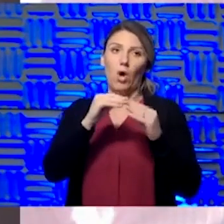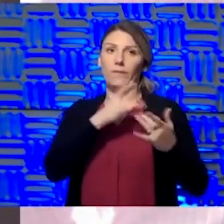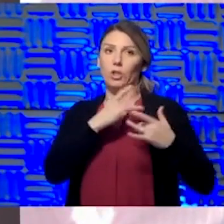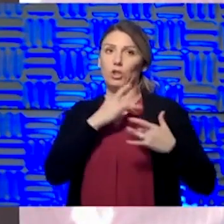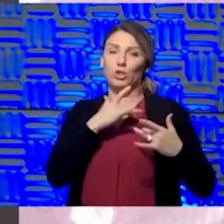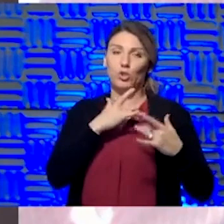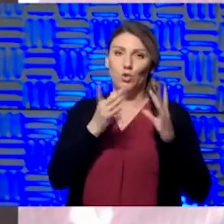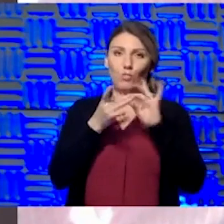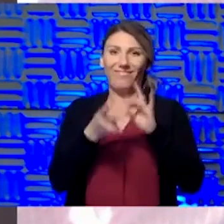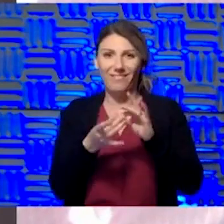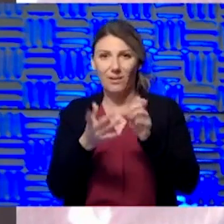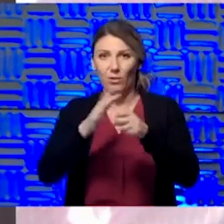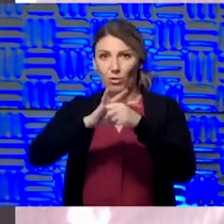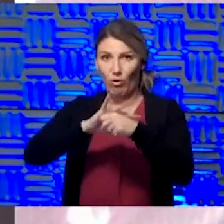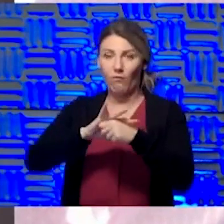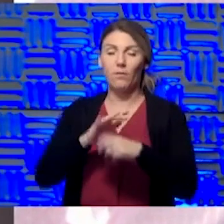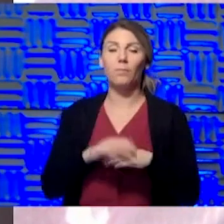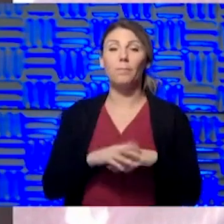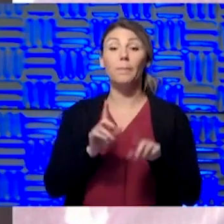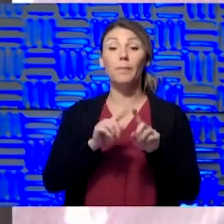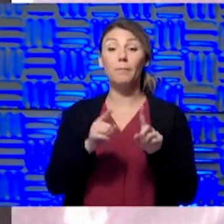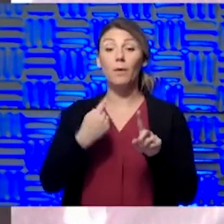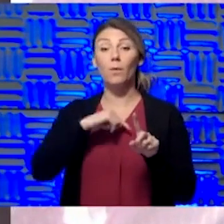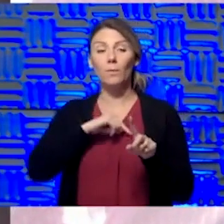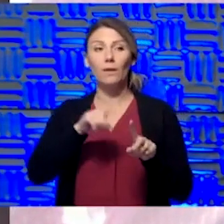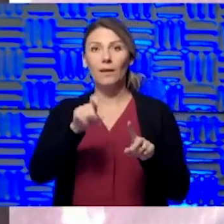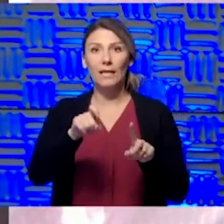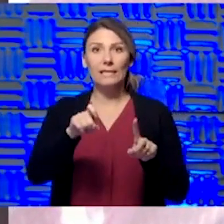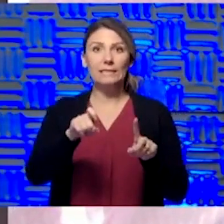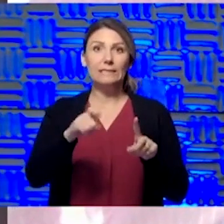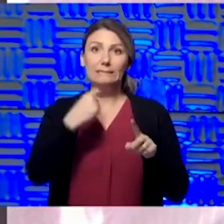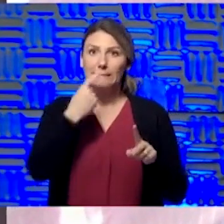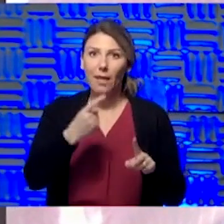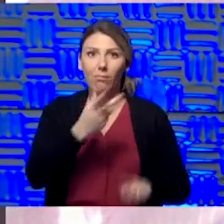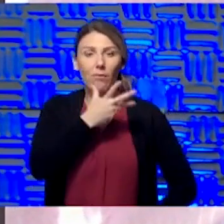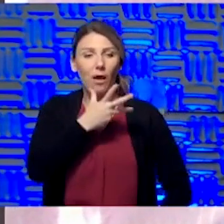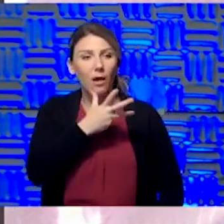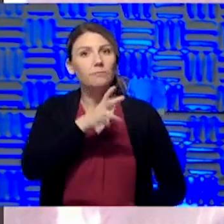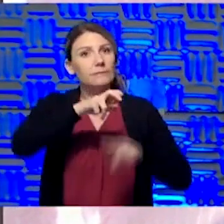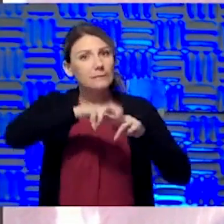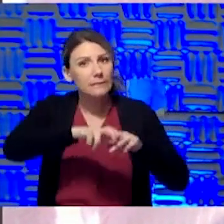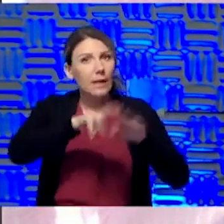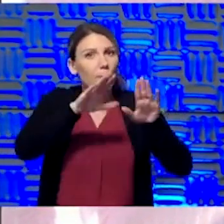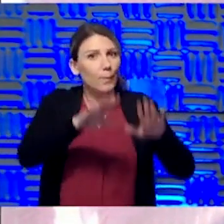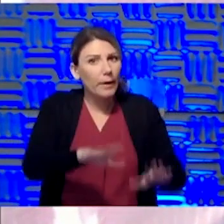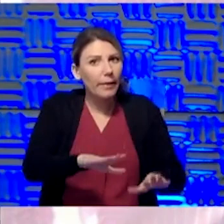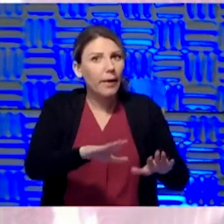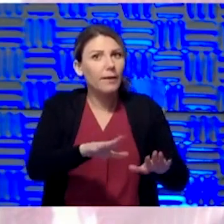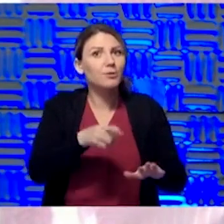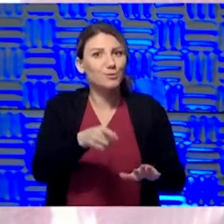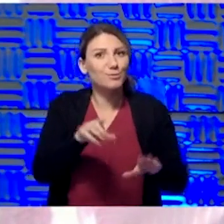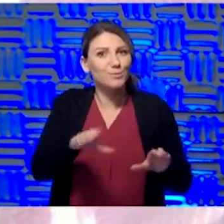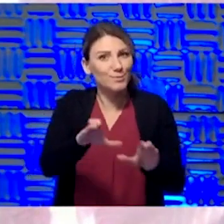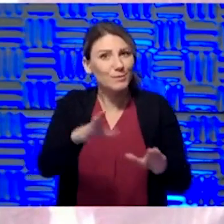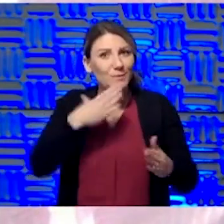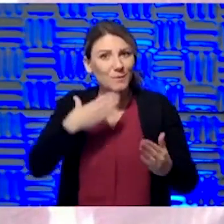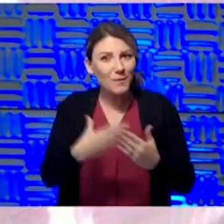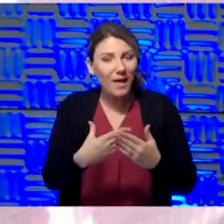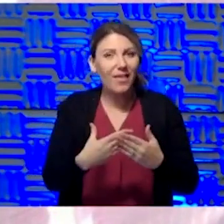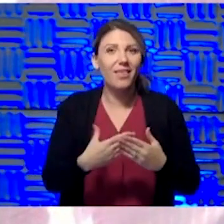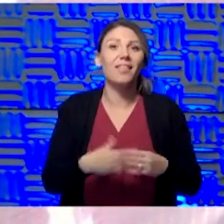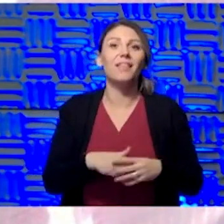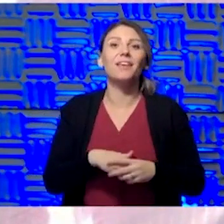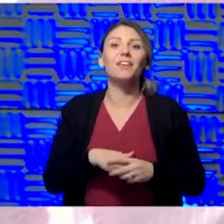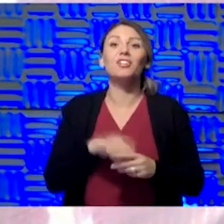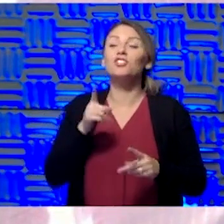that we had to like tell her to sit down a lot, because she still was doing very well. Like she was